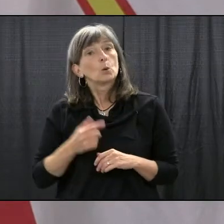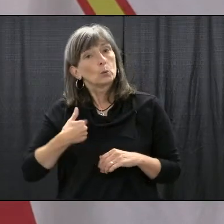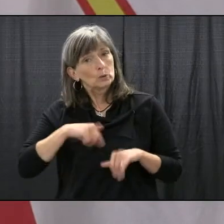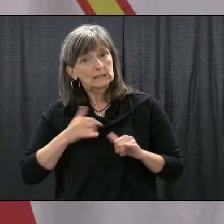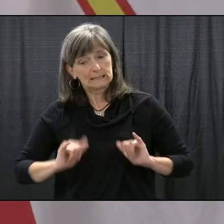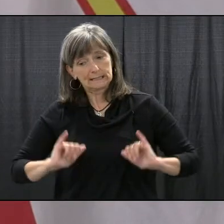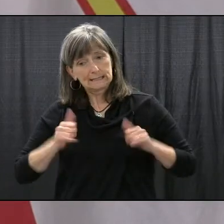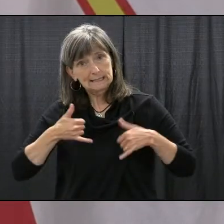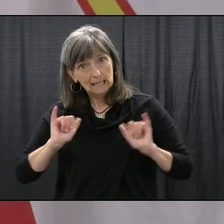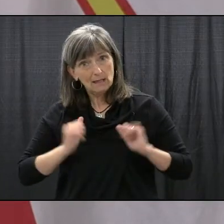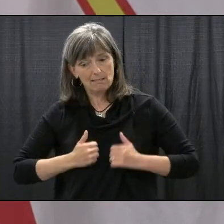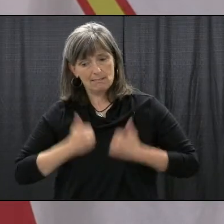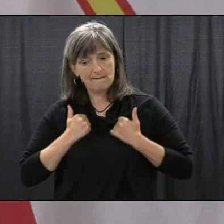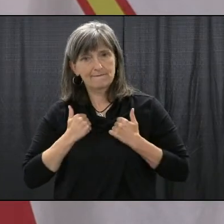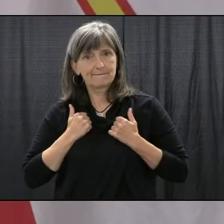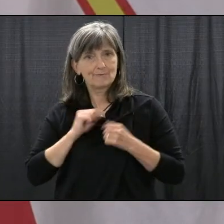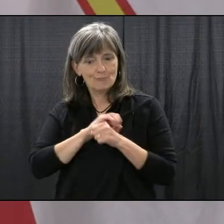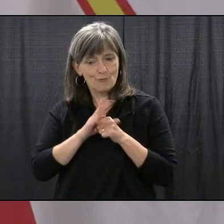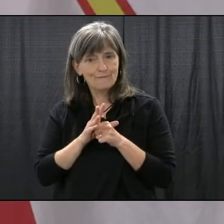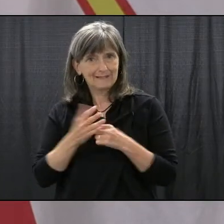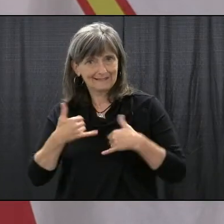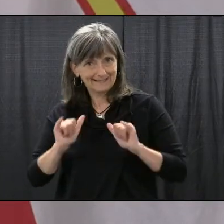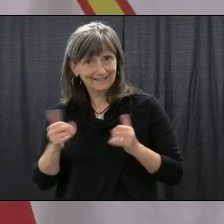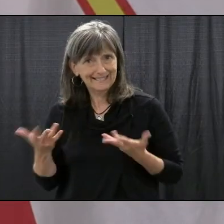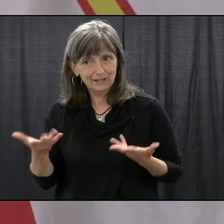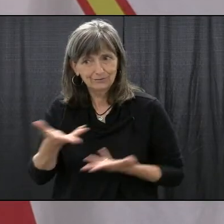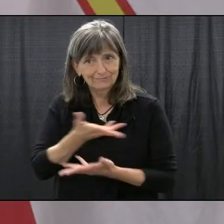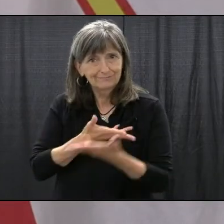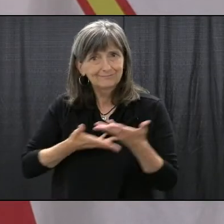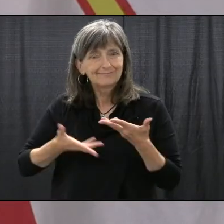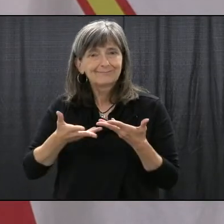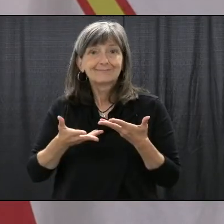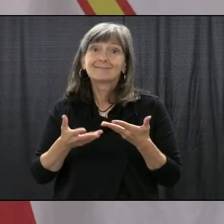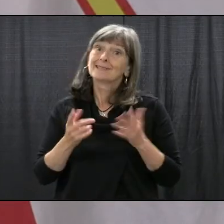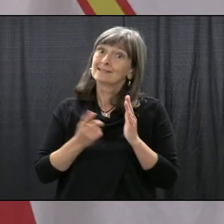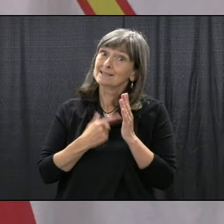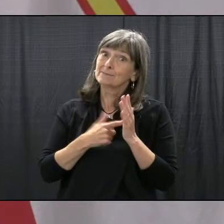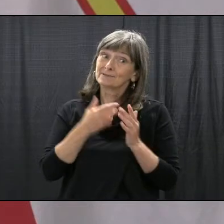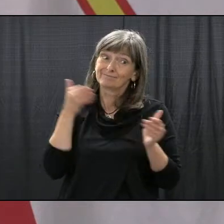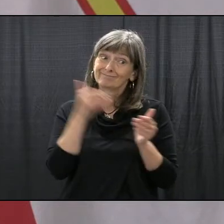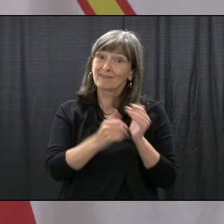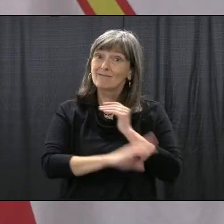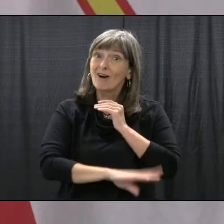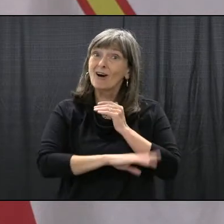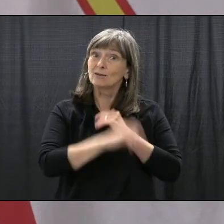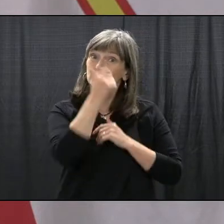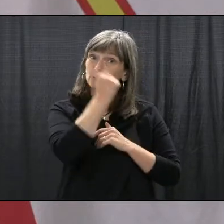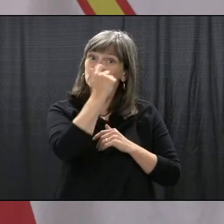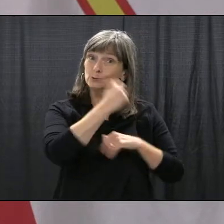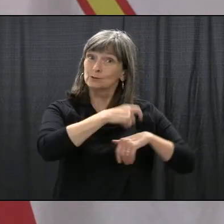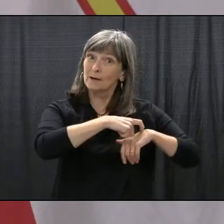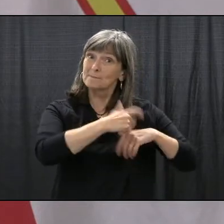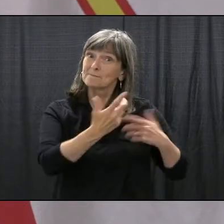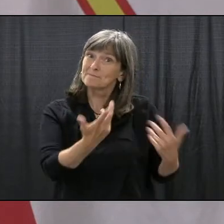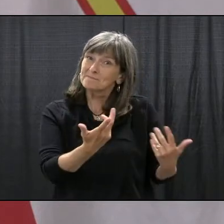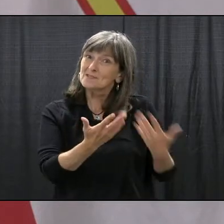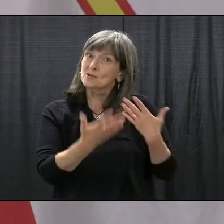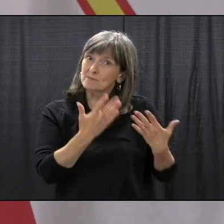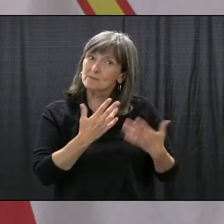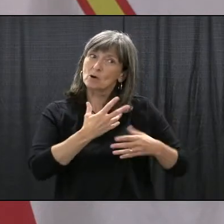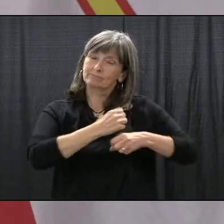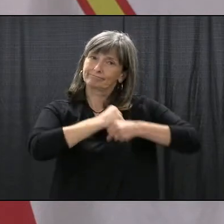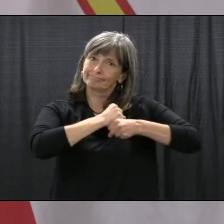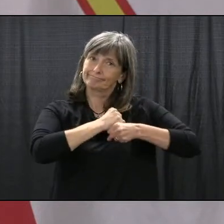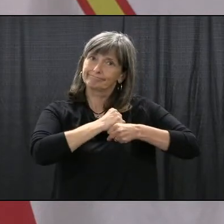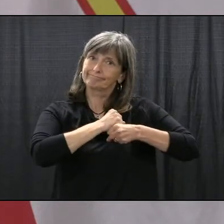approach another flu season, there may be times when the risk of respiratory illness is higher, and we may recommend taking extra precautions. As